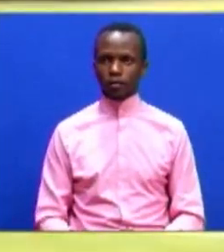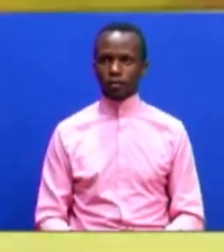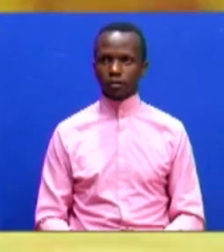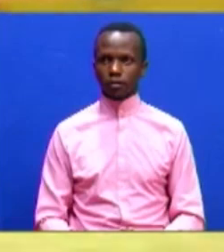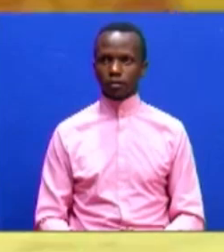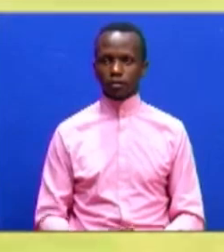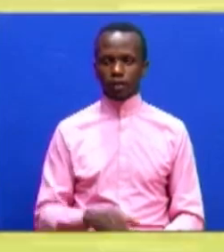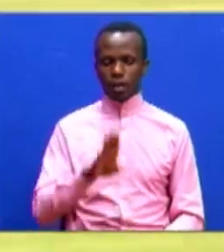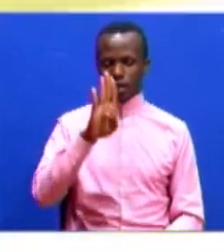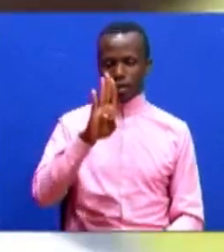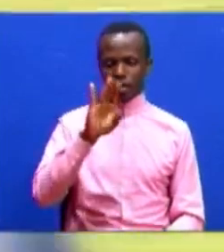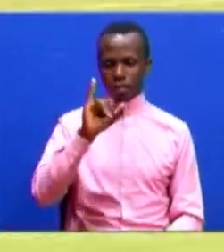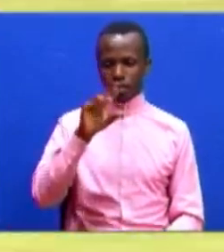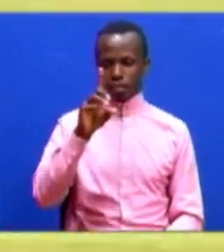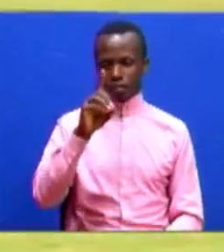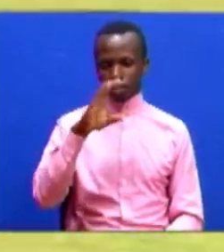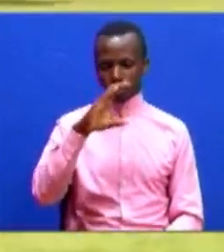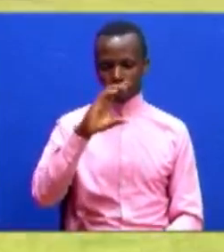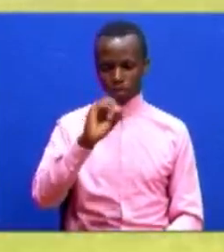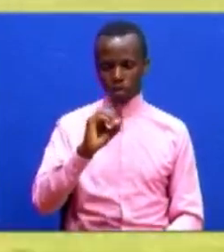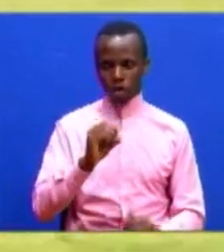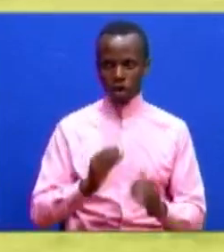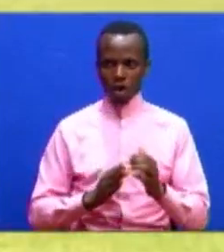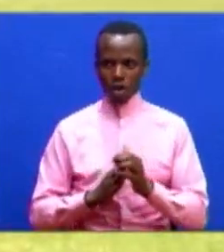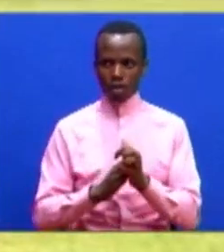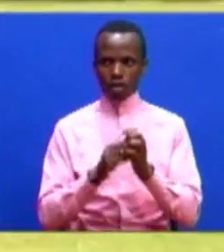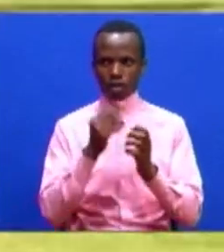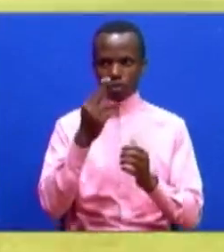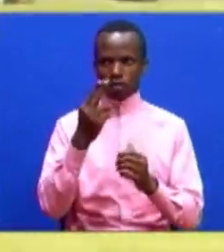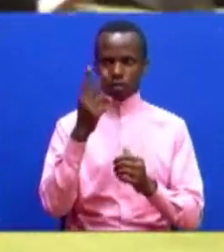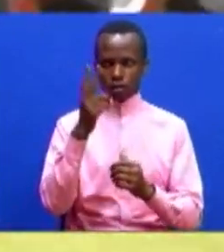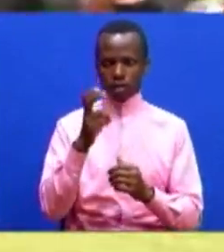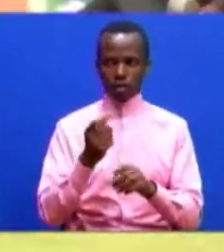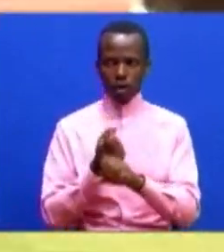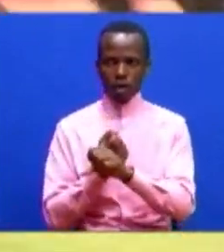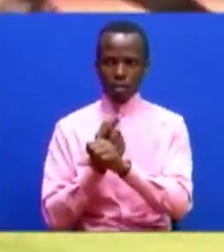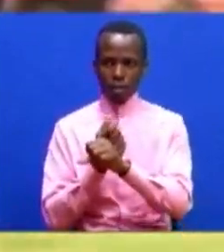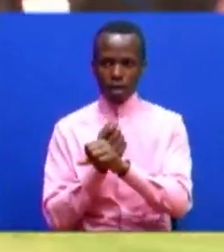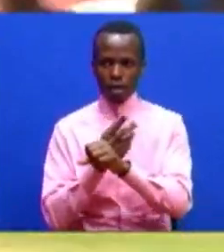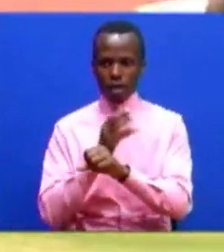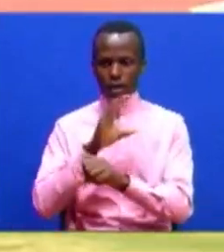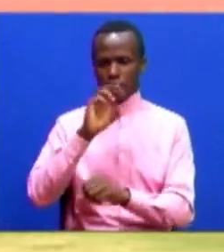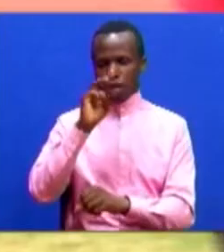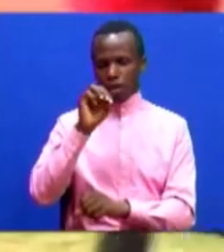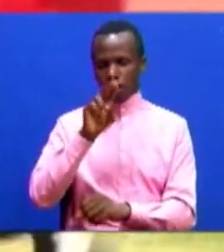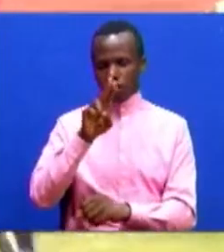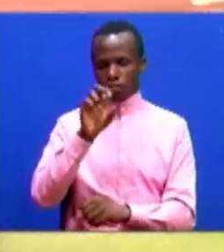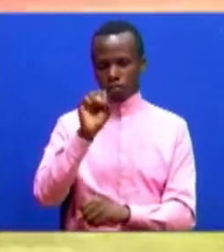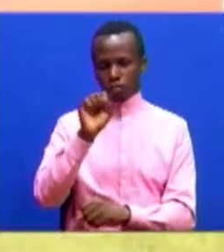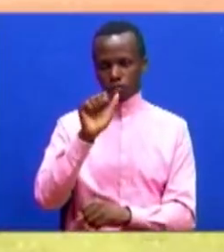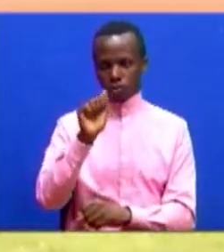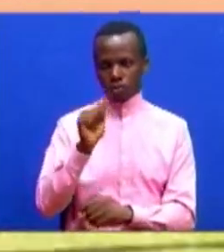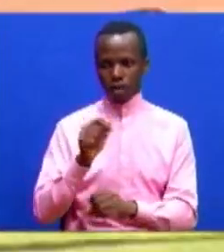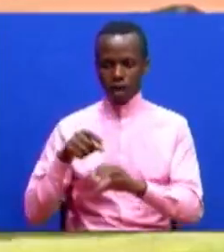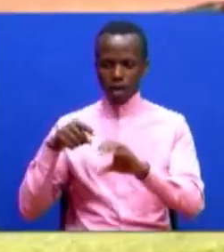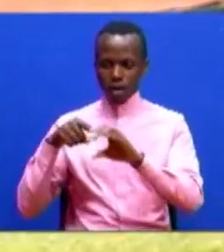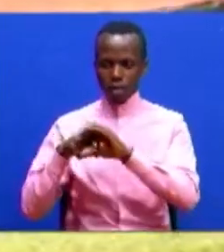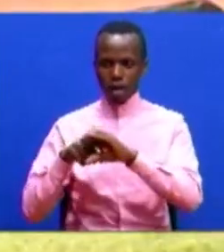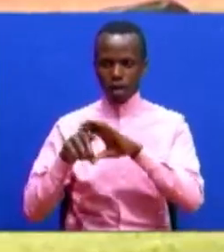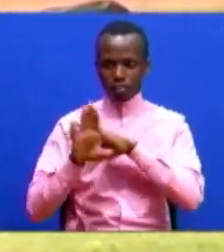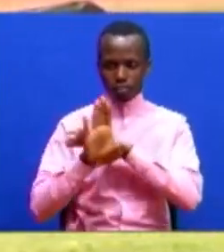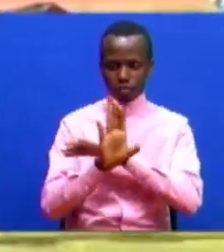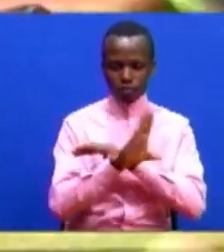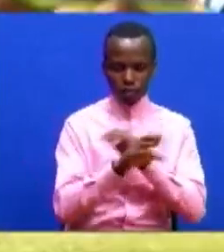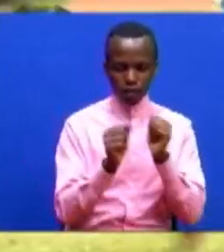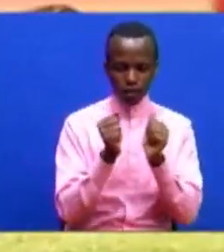Bidco United took the lead in the 22nd minute when Sharif Musa scored through an assist from his goalkeeper. 10 minutes